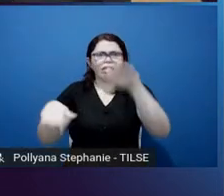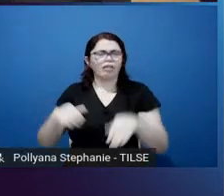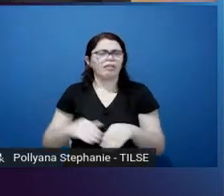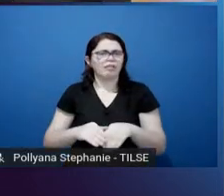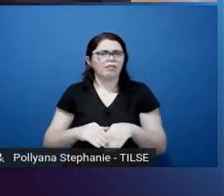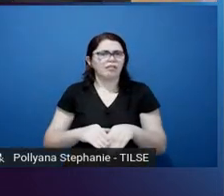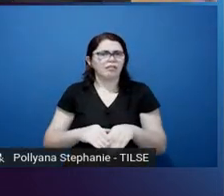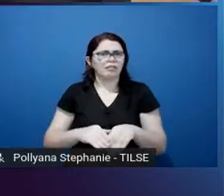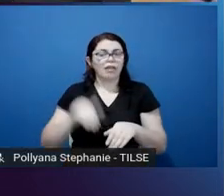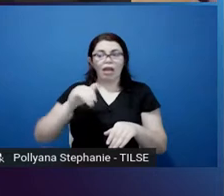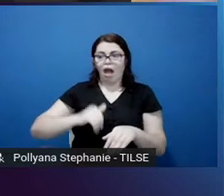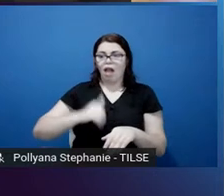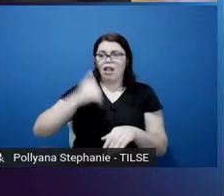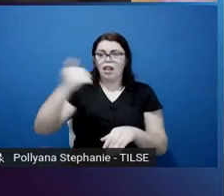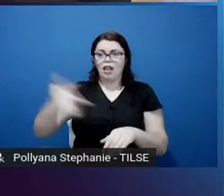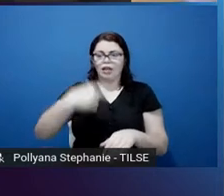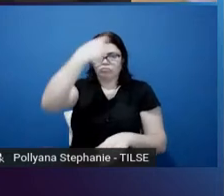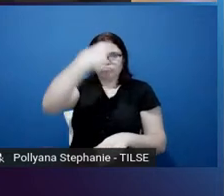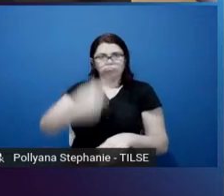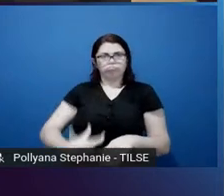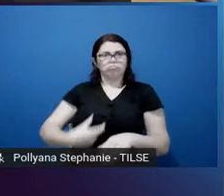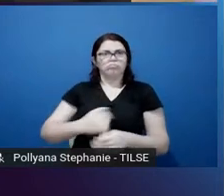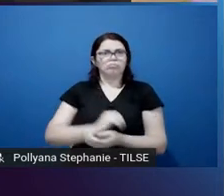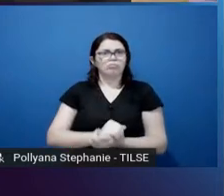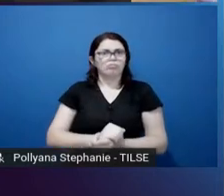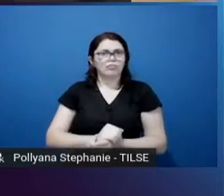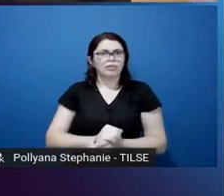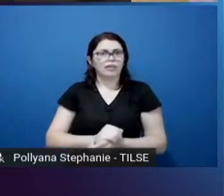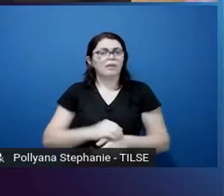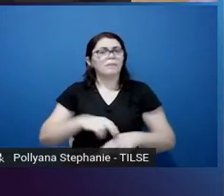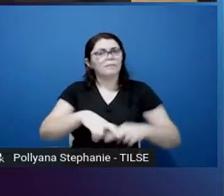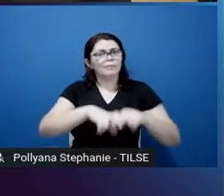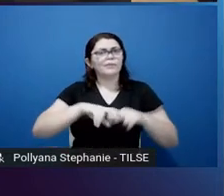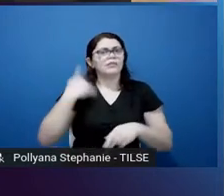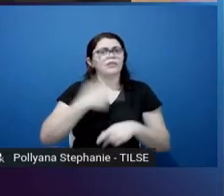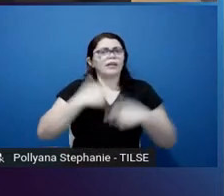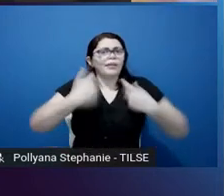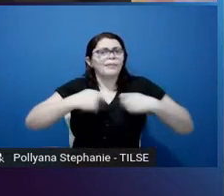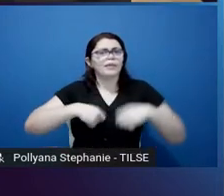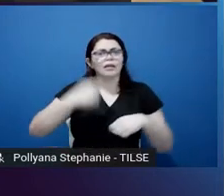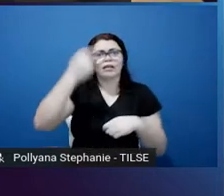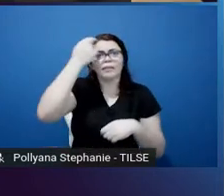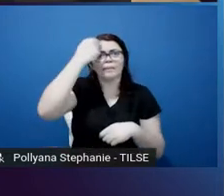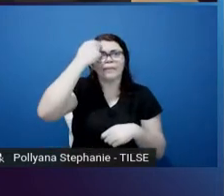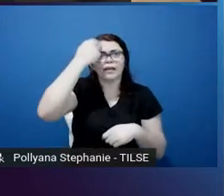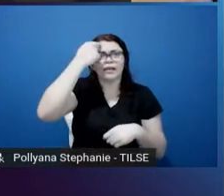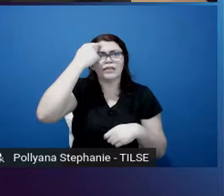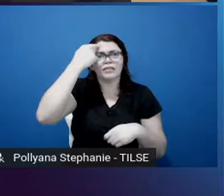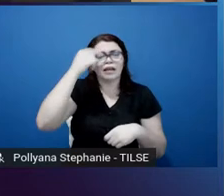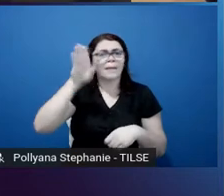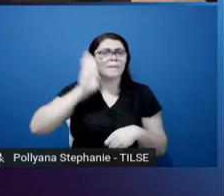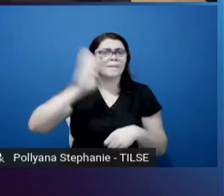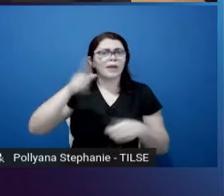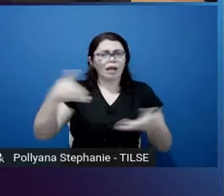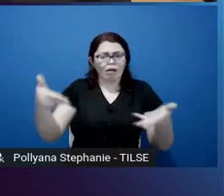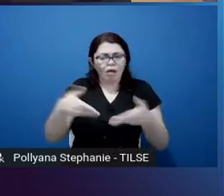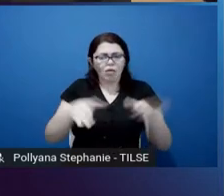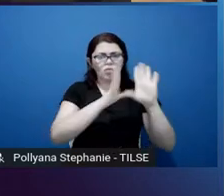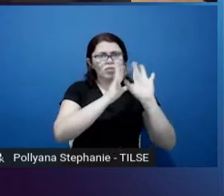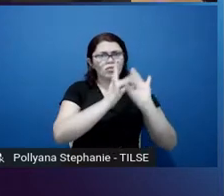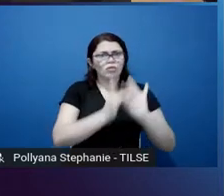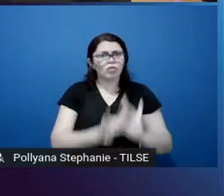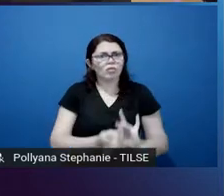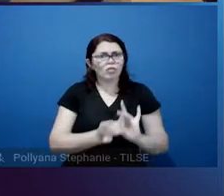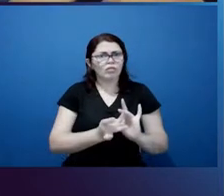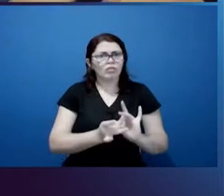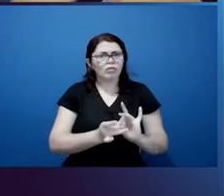self. So that's why we need to be thinking about these things, especially now in the context